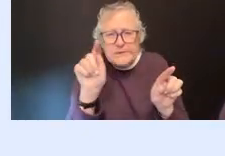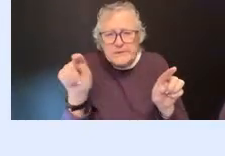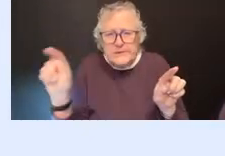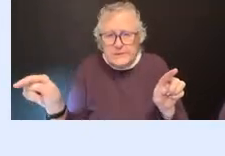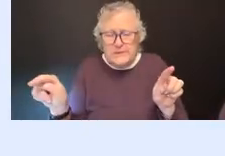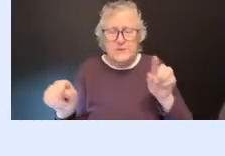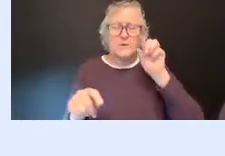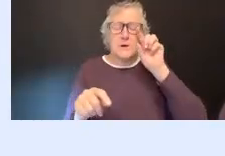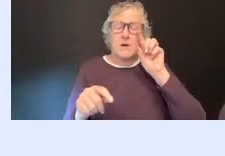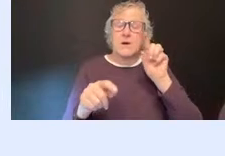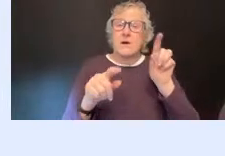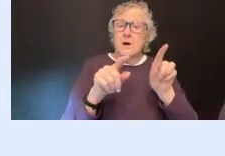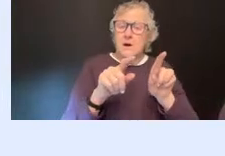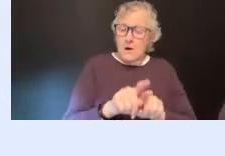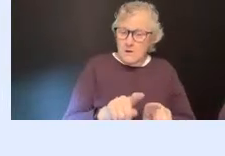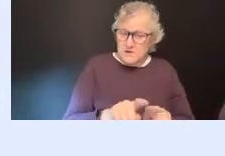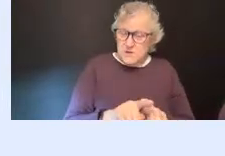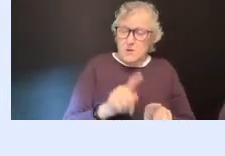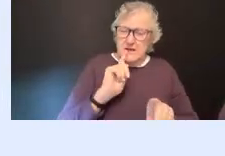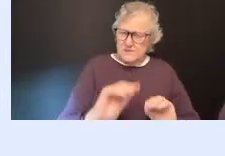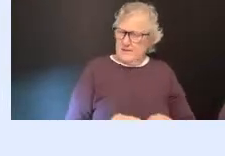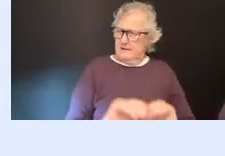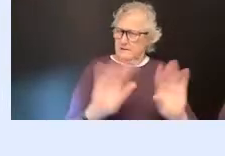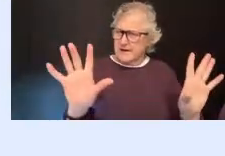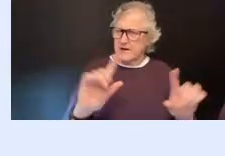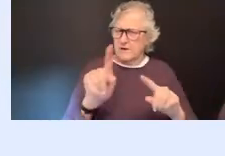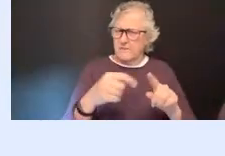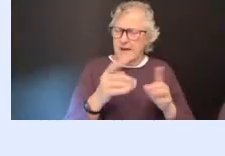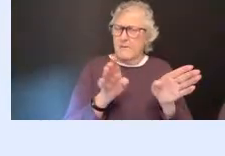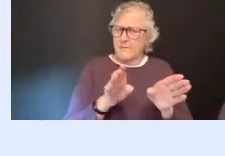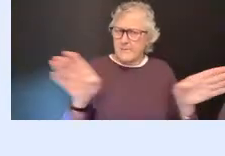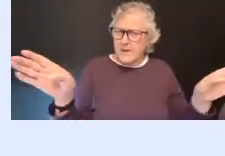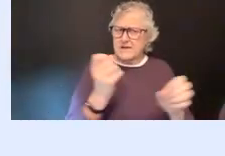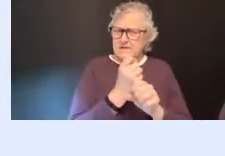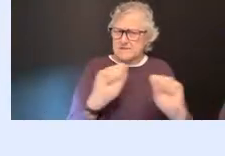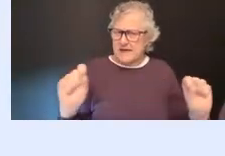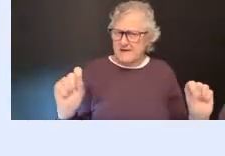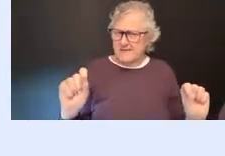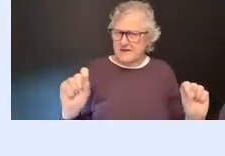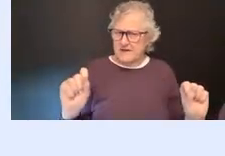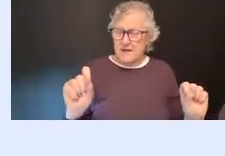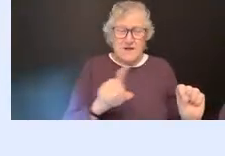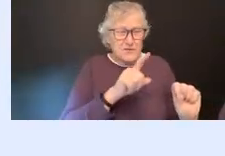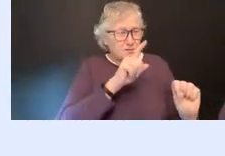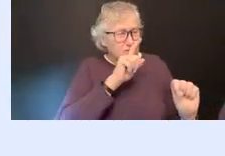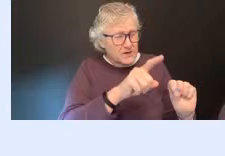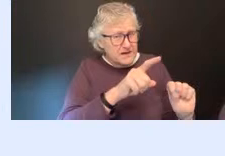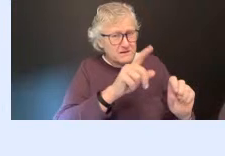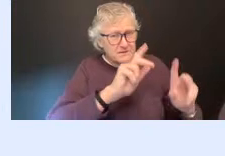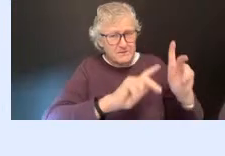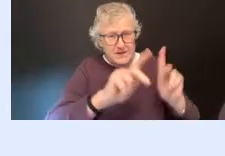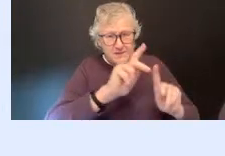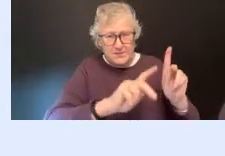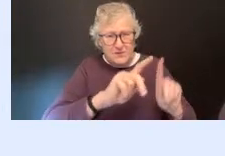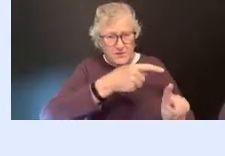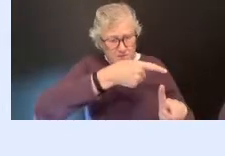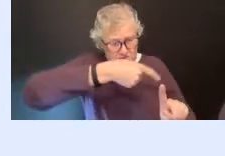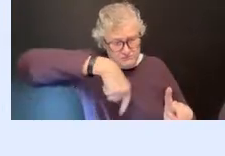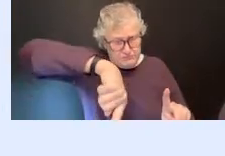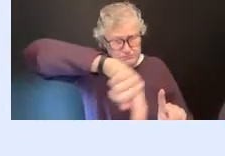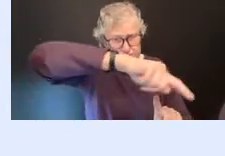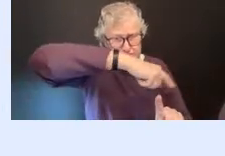And also, let's be clear about public safety. The real danger to people in the area around this bridge is serious injury and death from